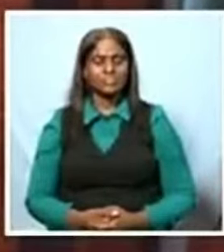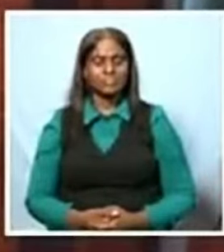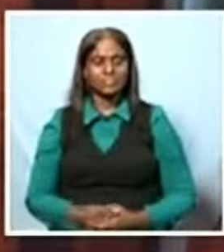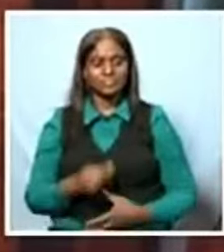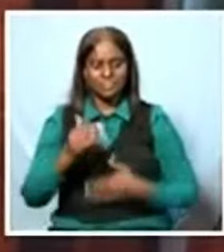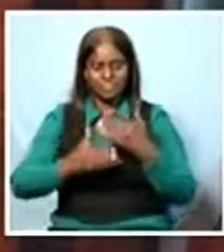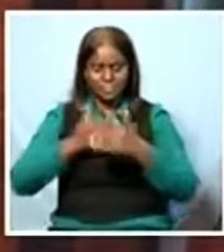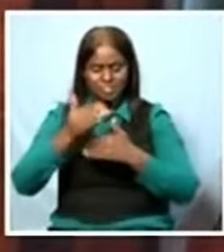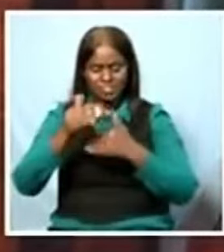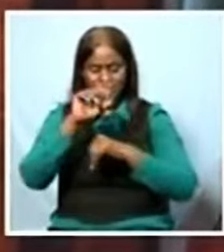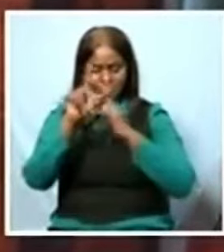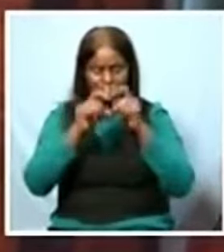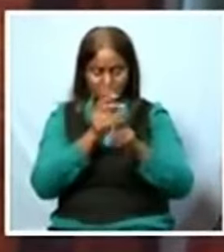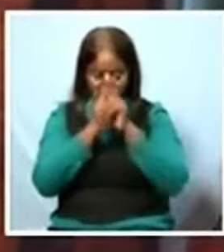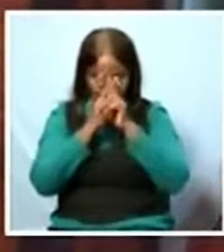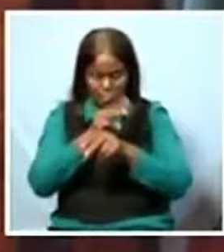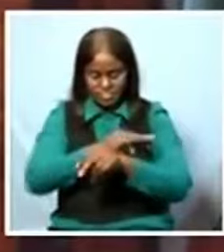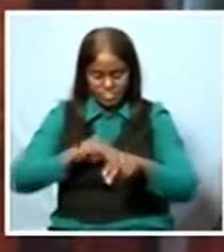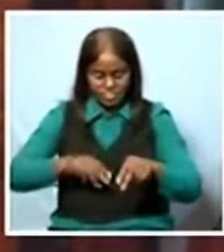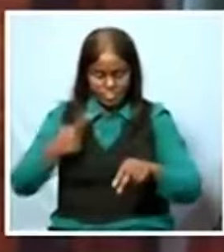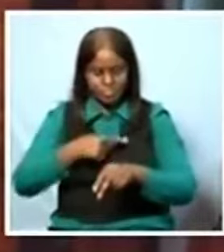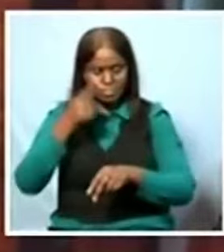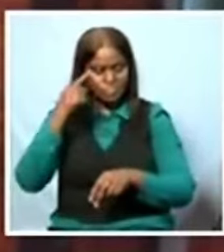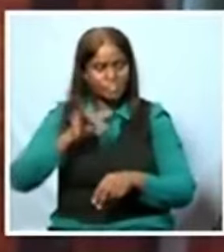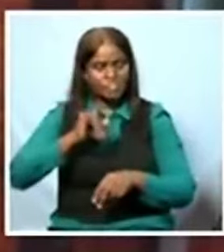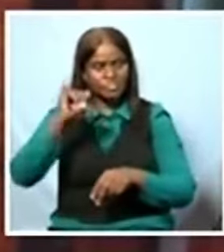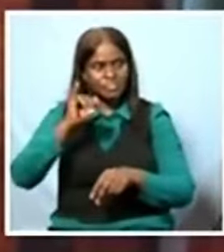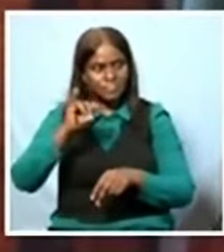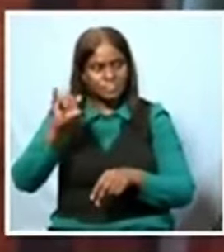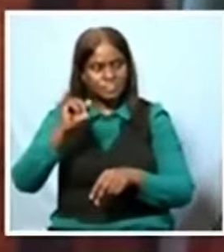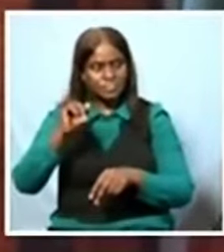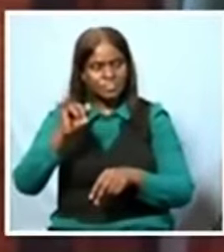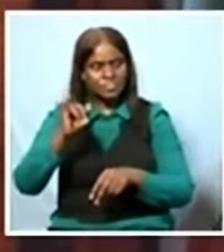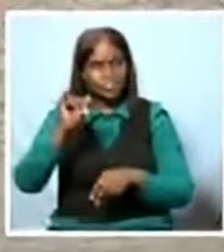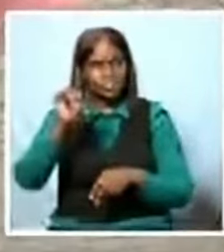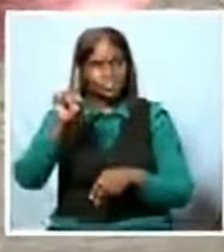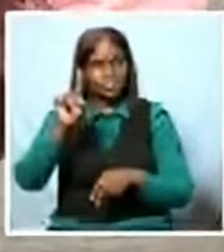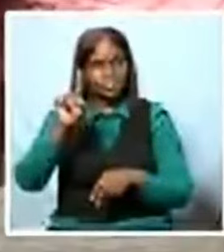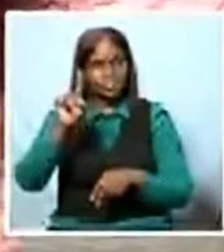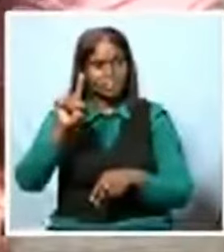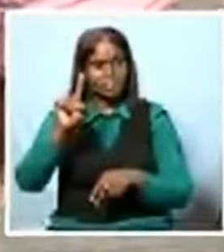Next question, the Honorable Member for Isoka, going once.